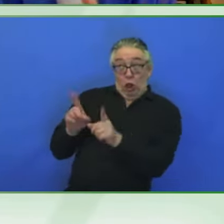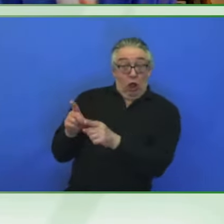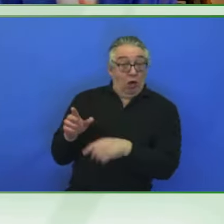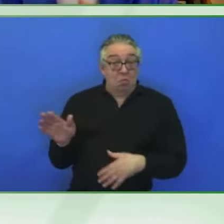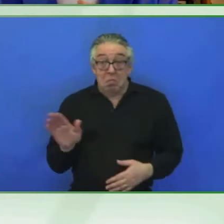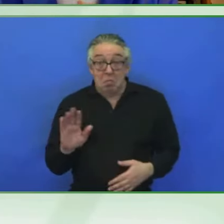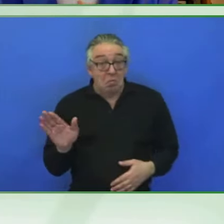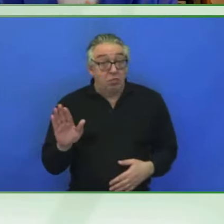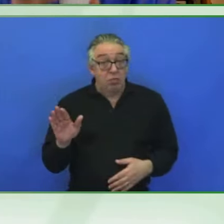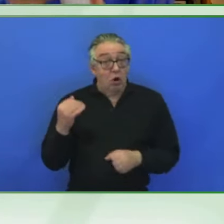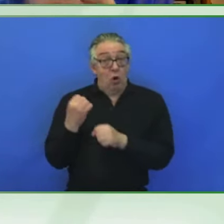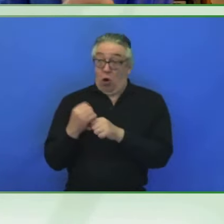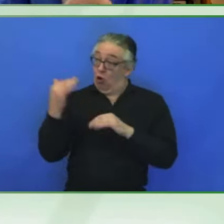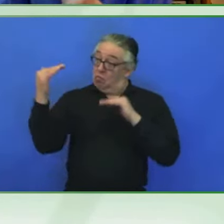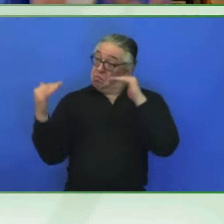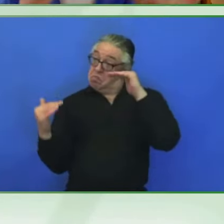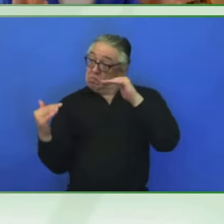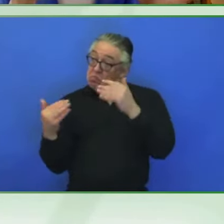next slide, thanks.